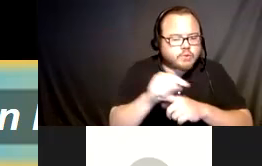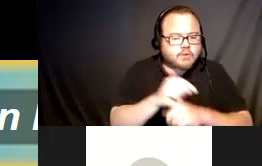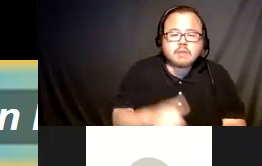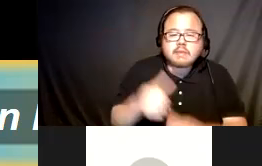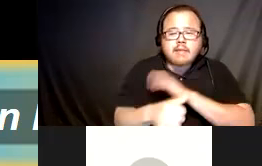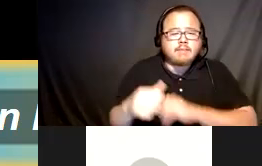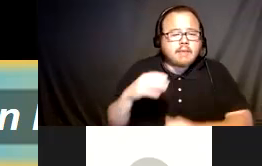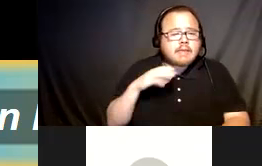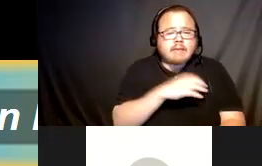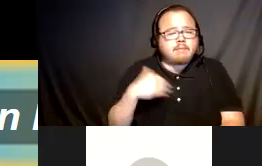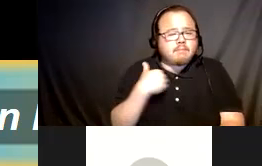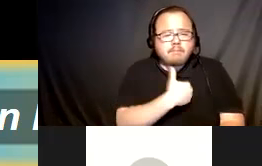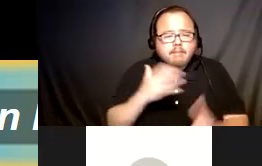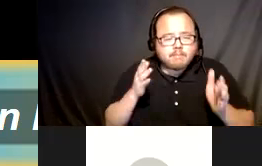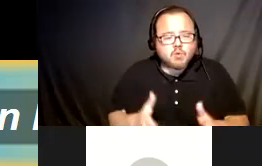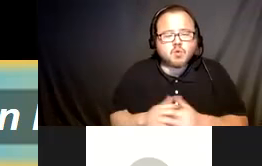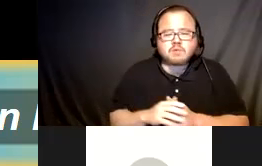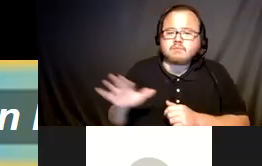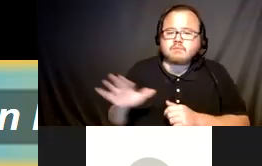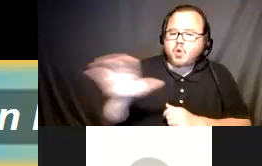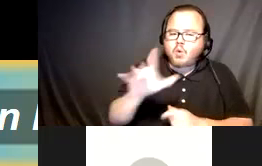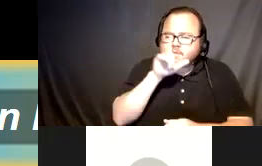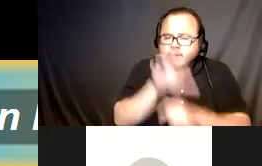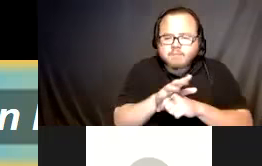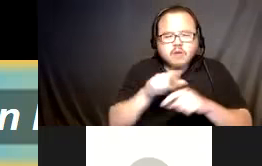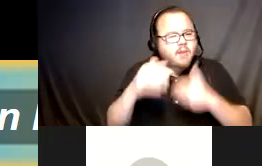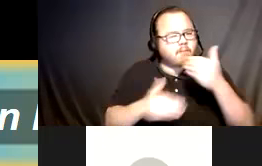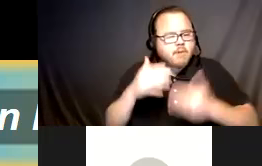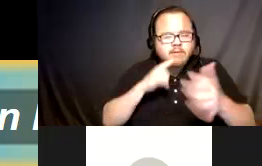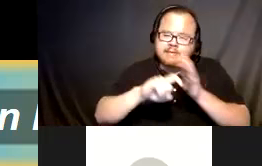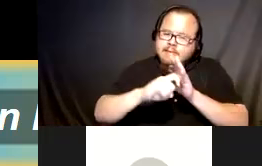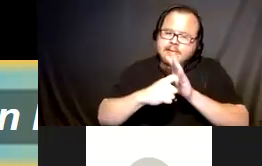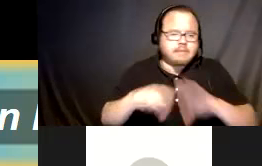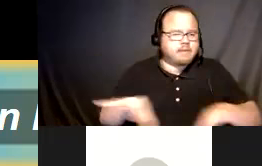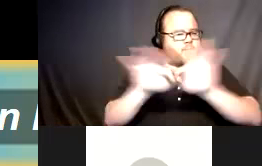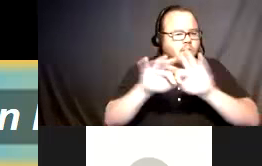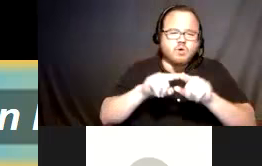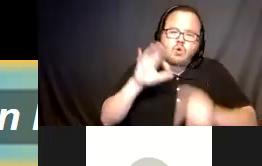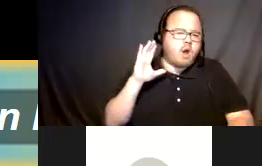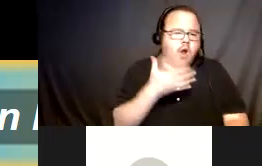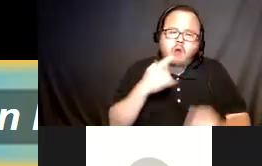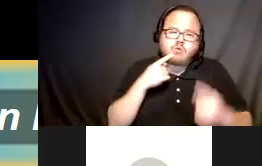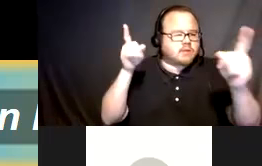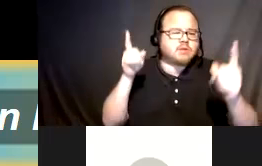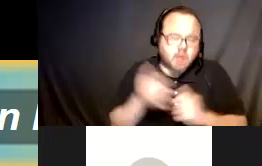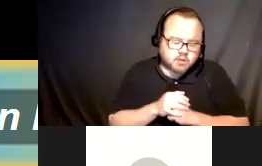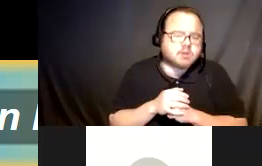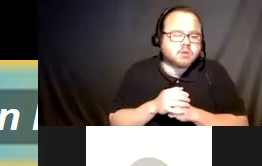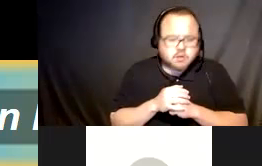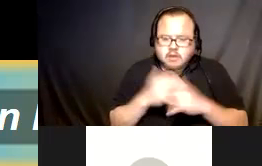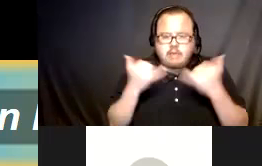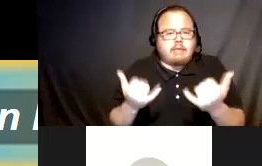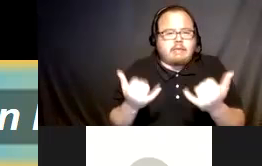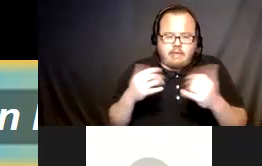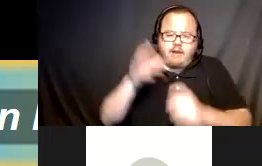subcommittee members and their commitment to the process are key to our successful efforts currently